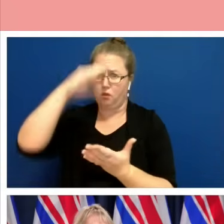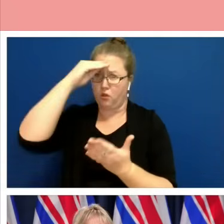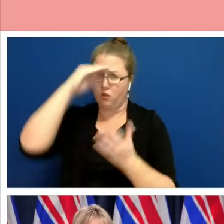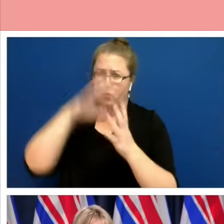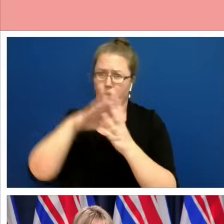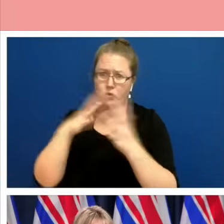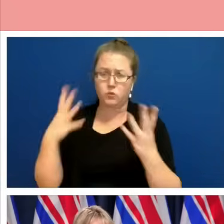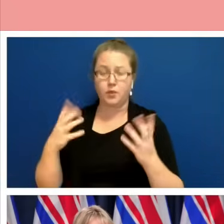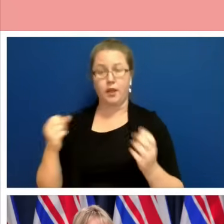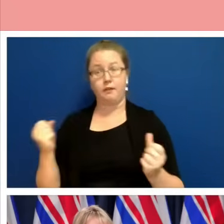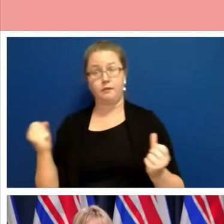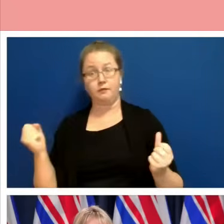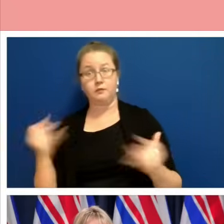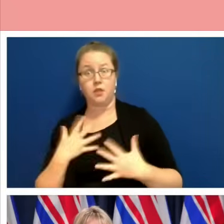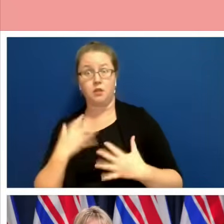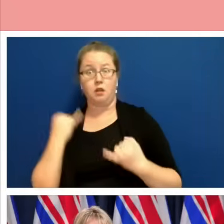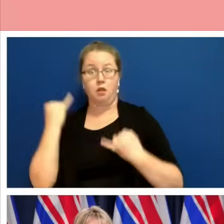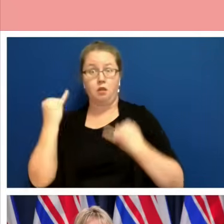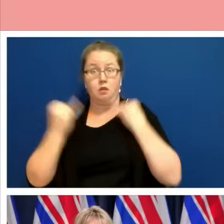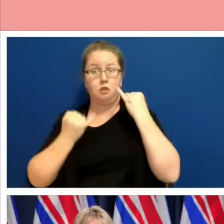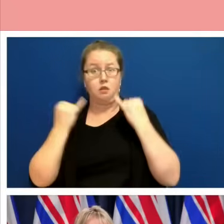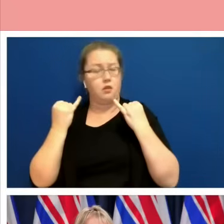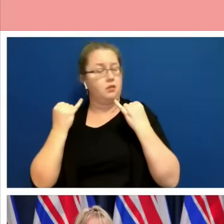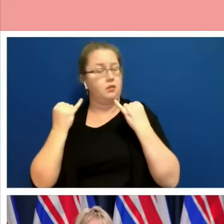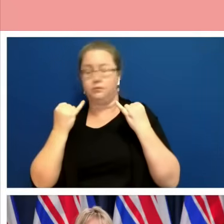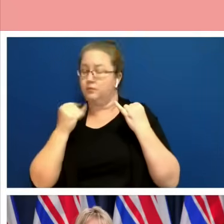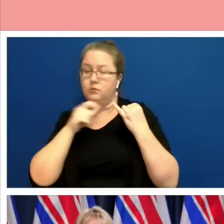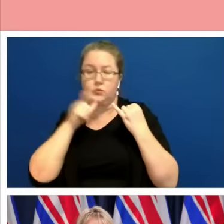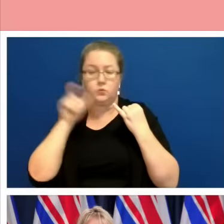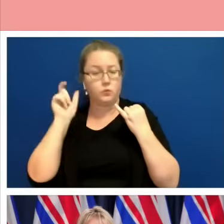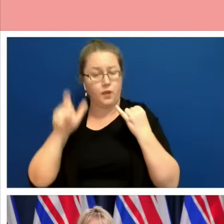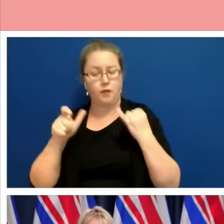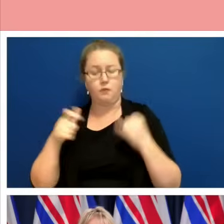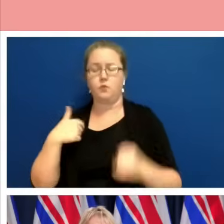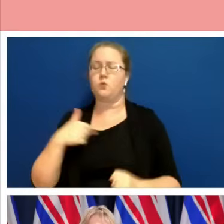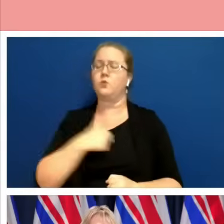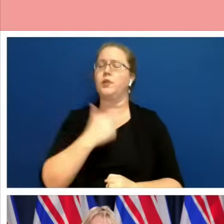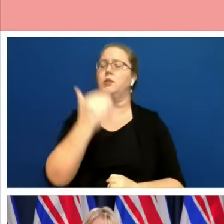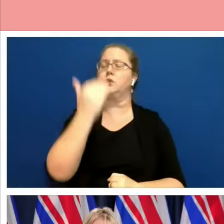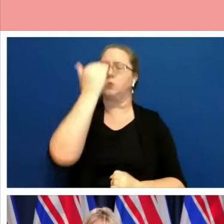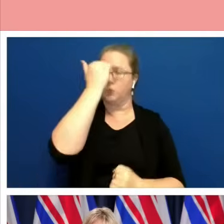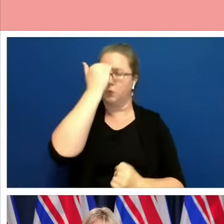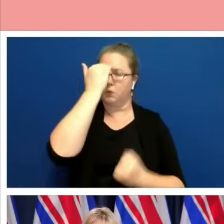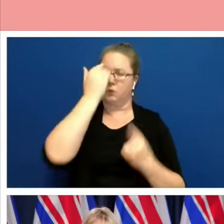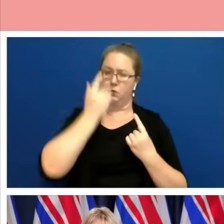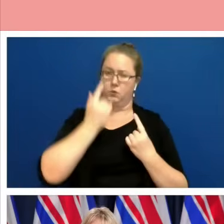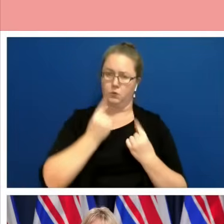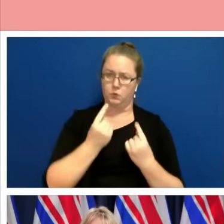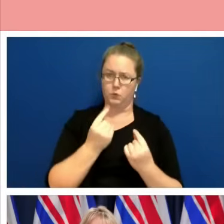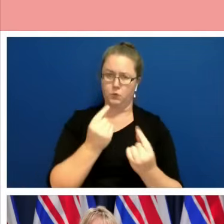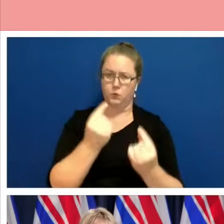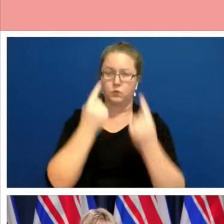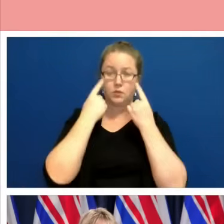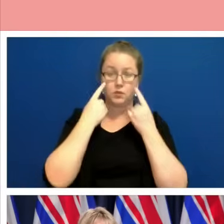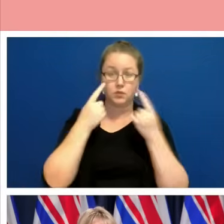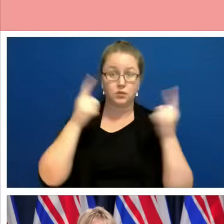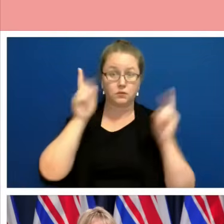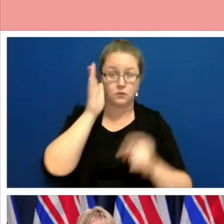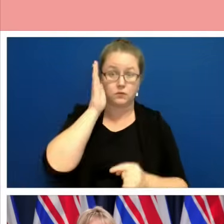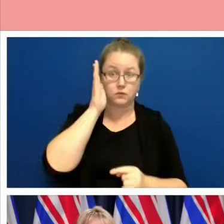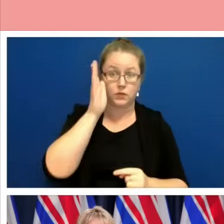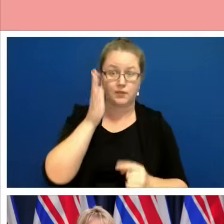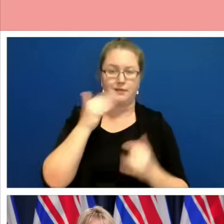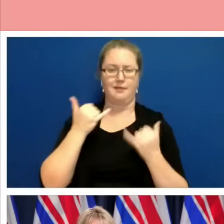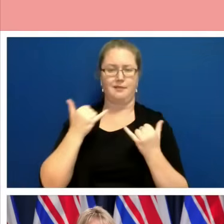uncertainty, we can take a deep breath and put it behind us. We know what we need to do. We know it works. And now's